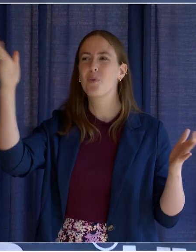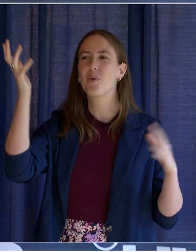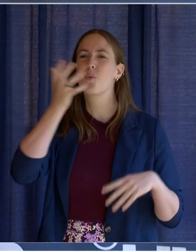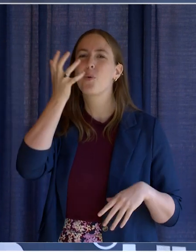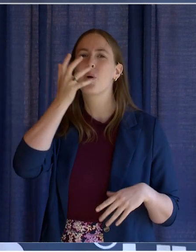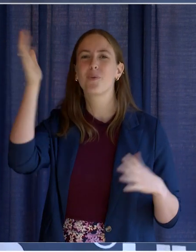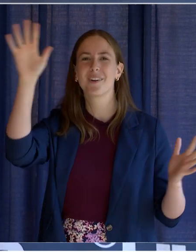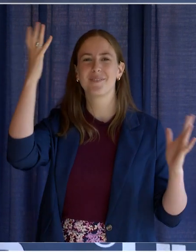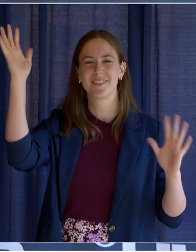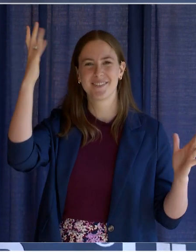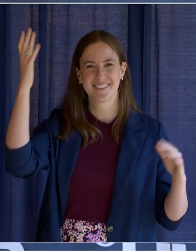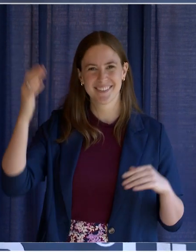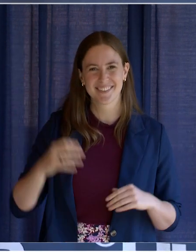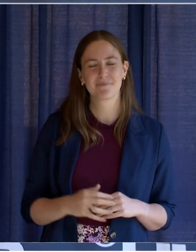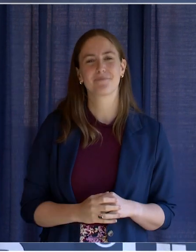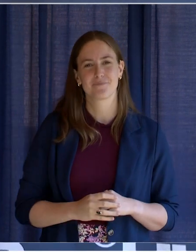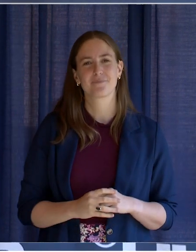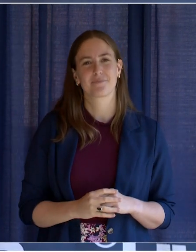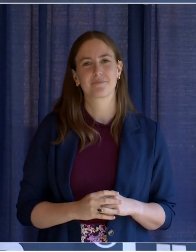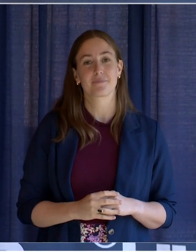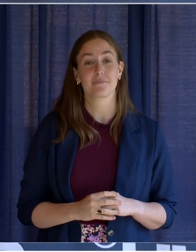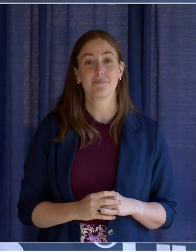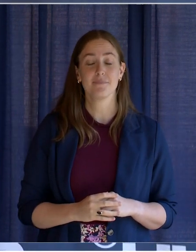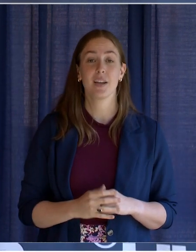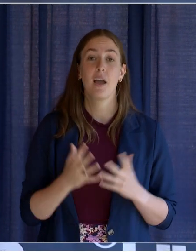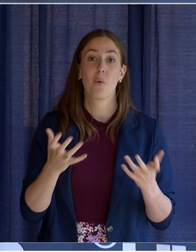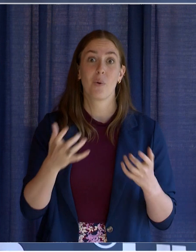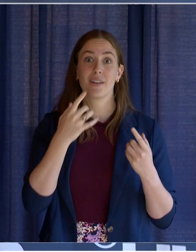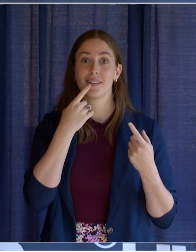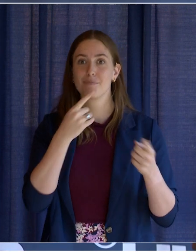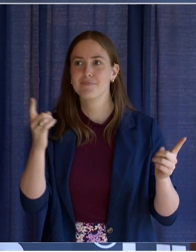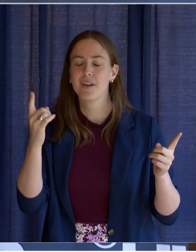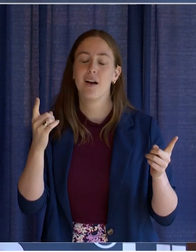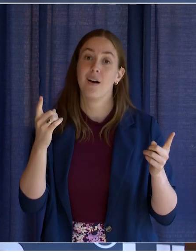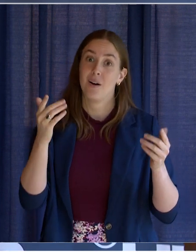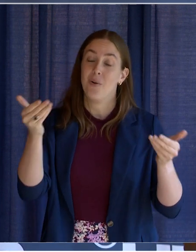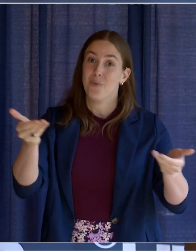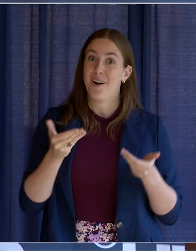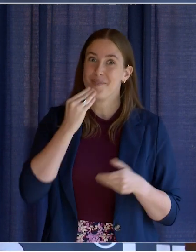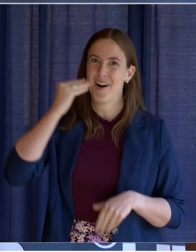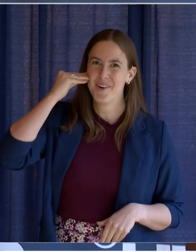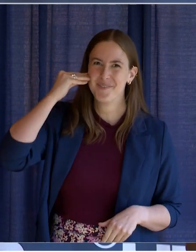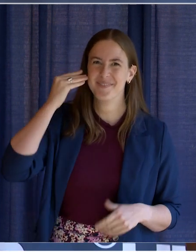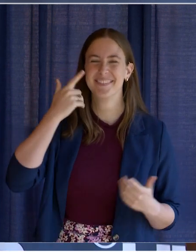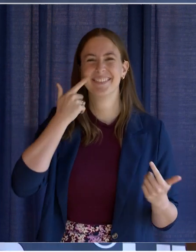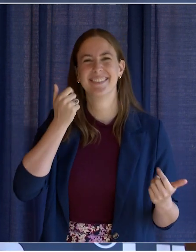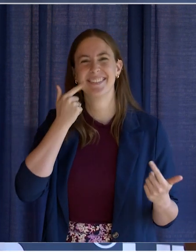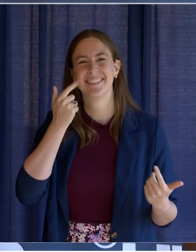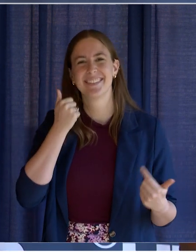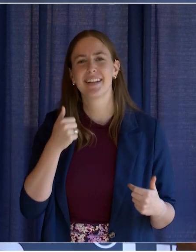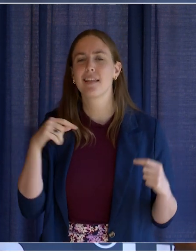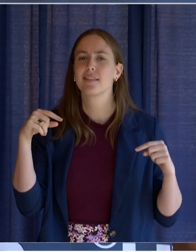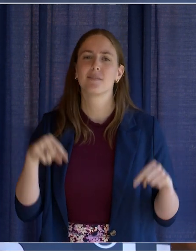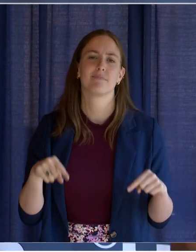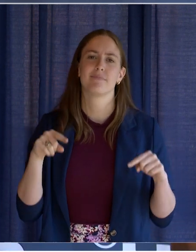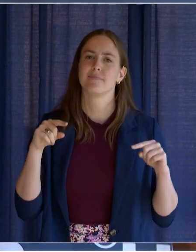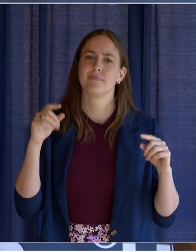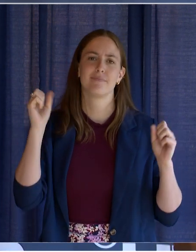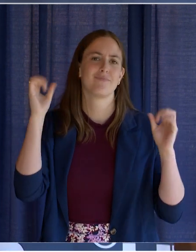And let me be the first to say welcome home. This is a fantastic